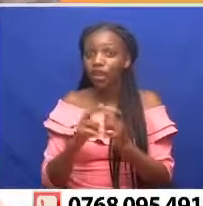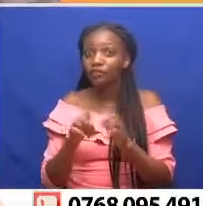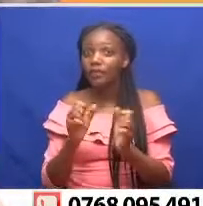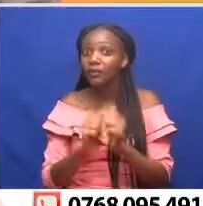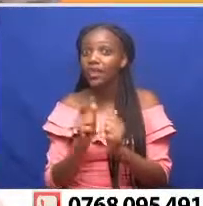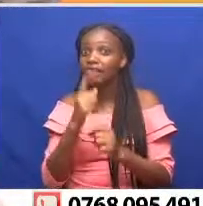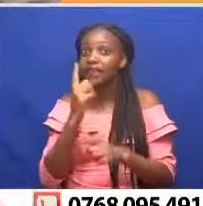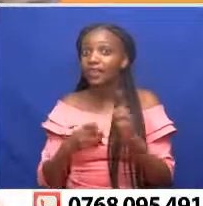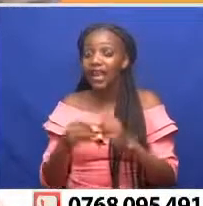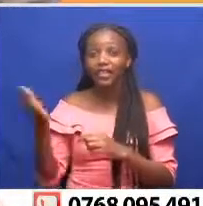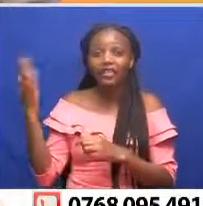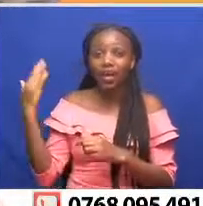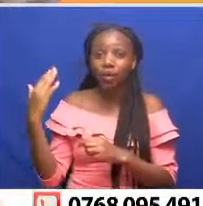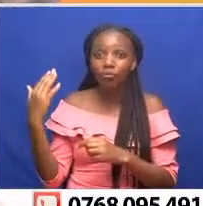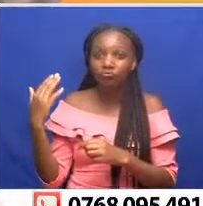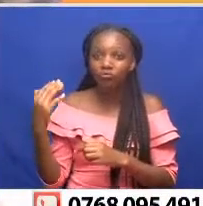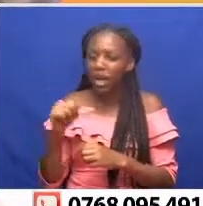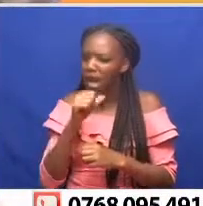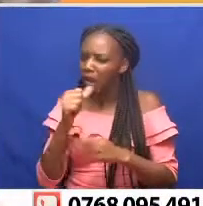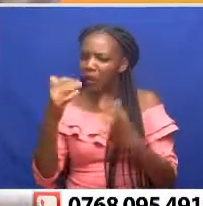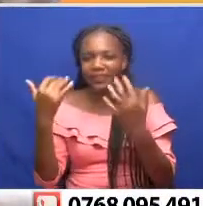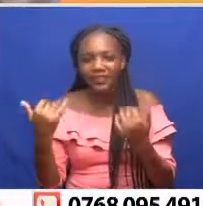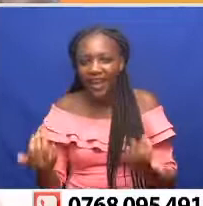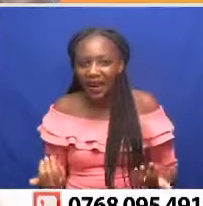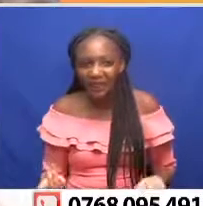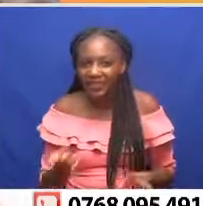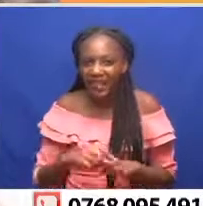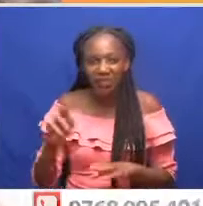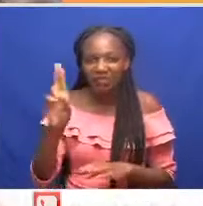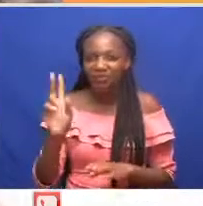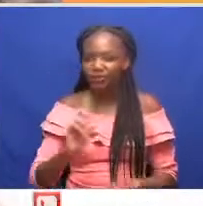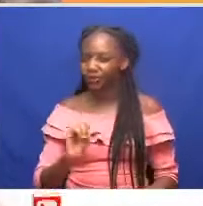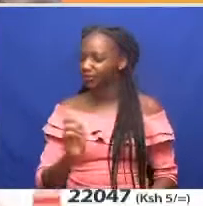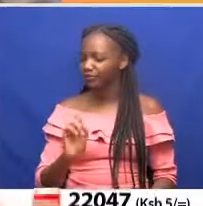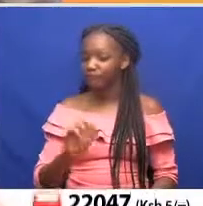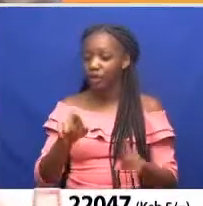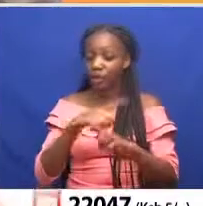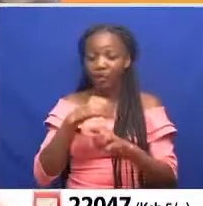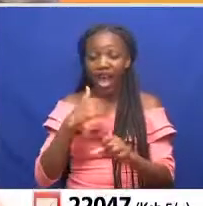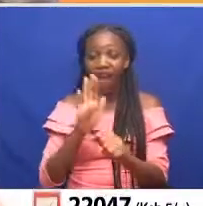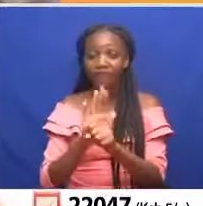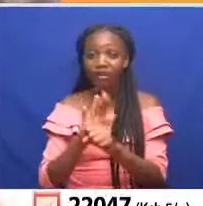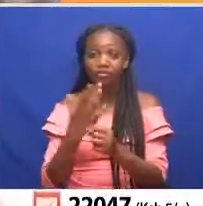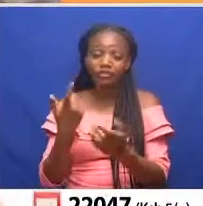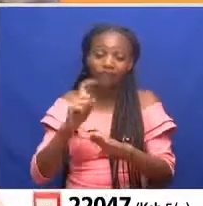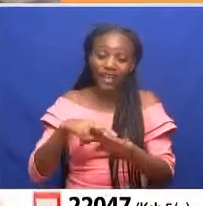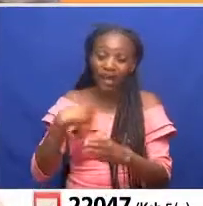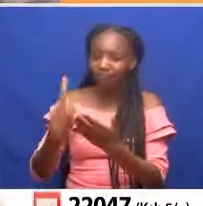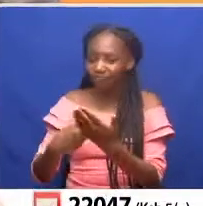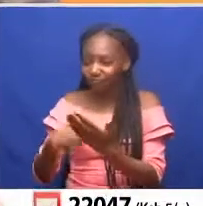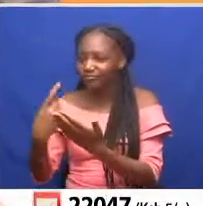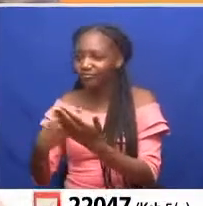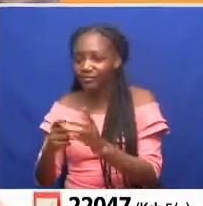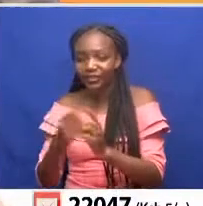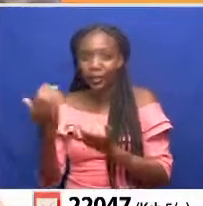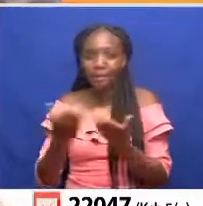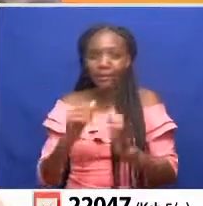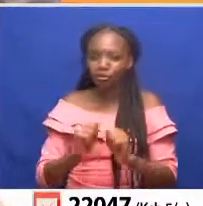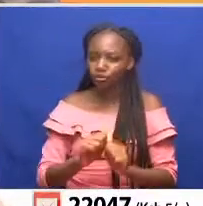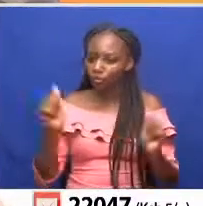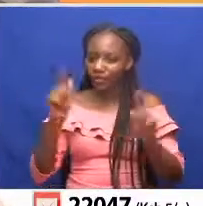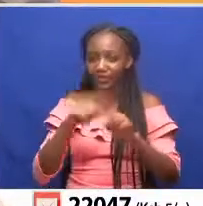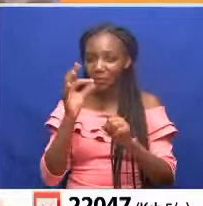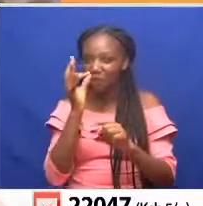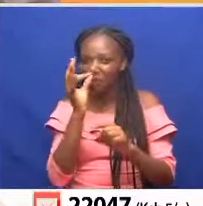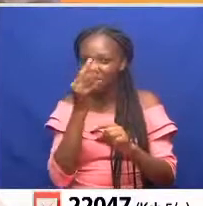MH not during this period of Uhuru Kenyatta MH we had a lot of frame business during kebak's time MH there